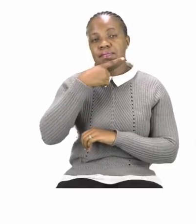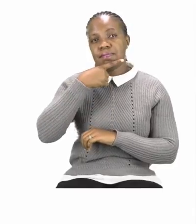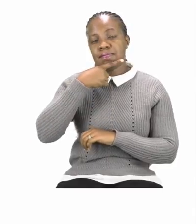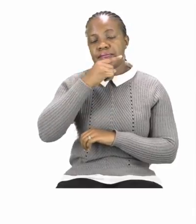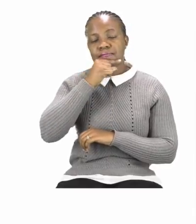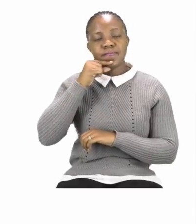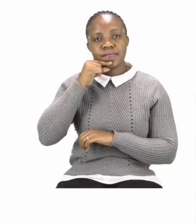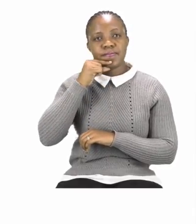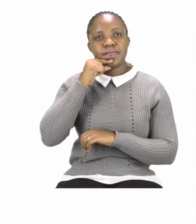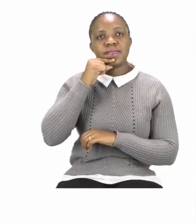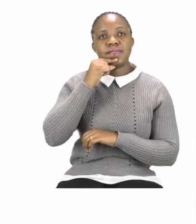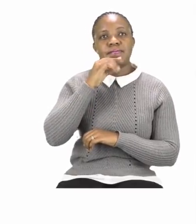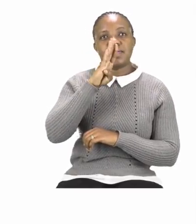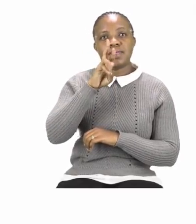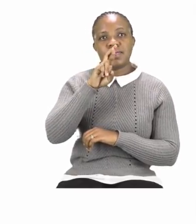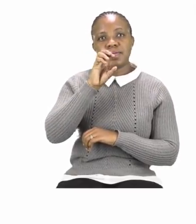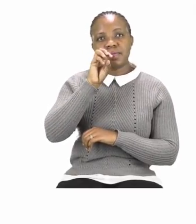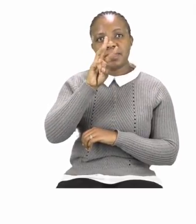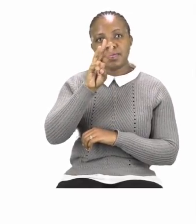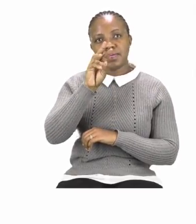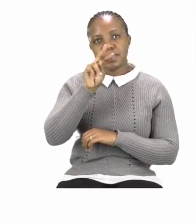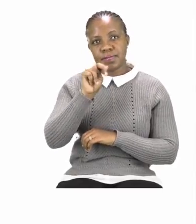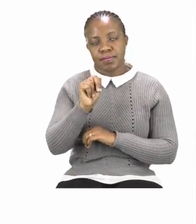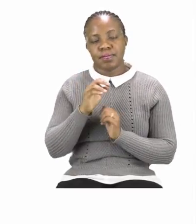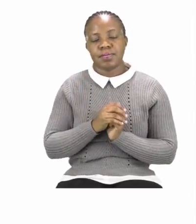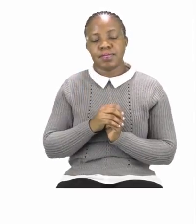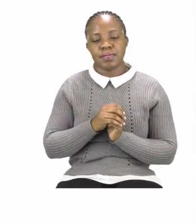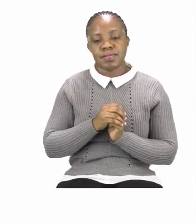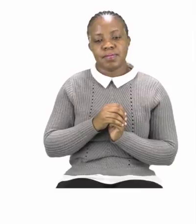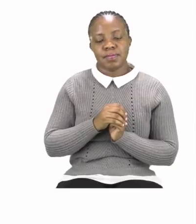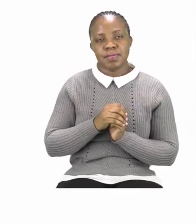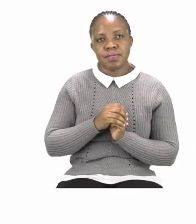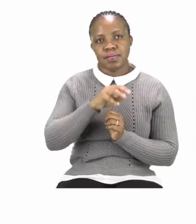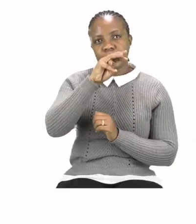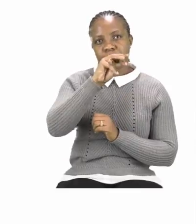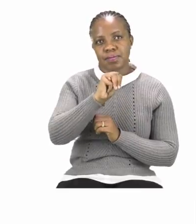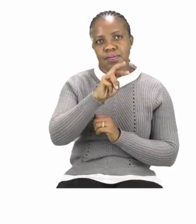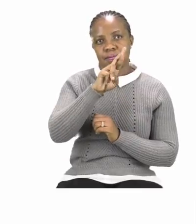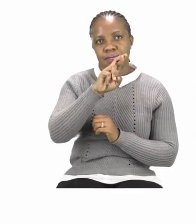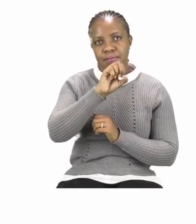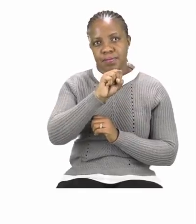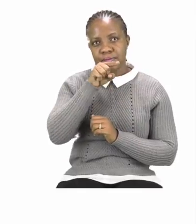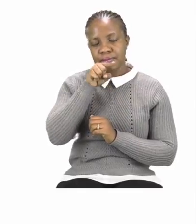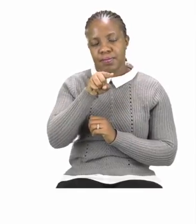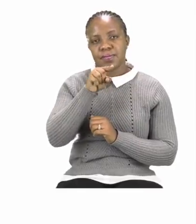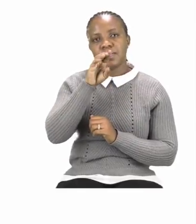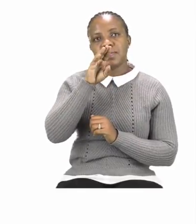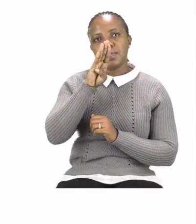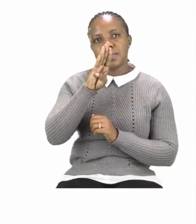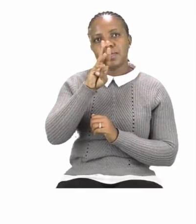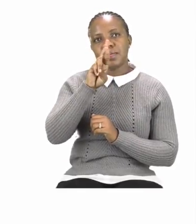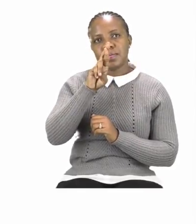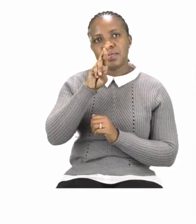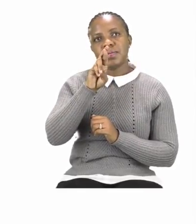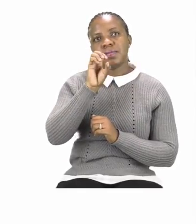us homework. Let's read again. Mrs. Brown gave us